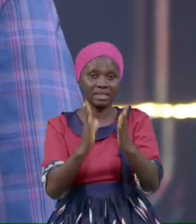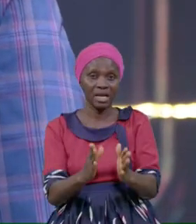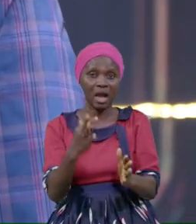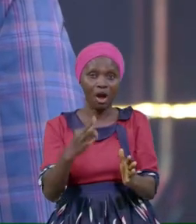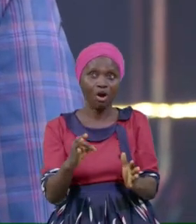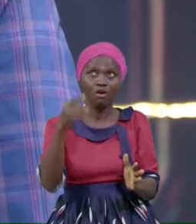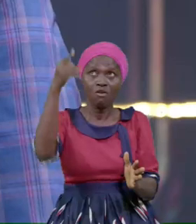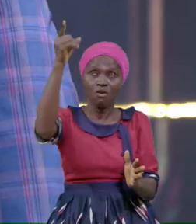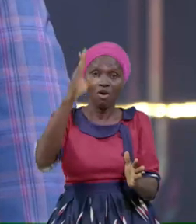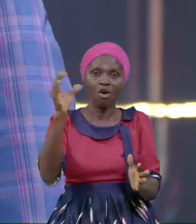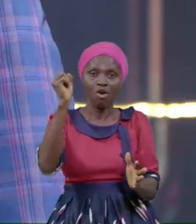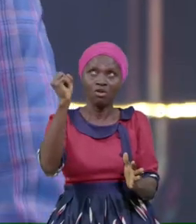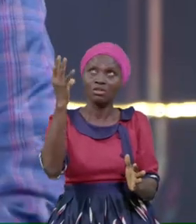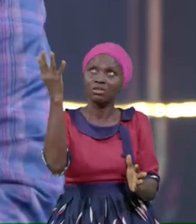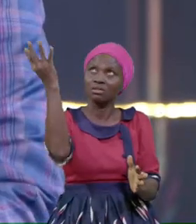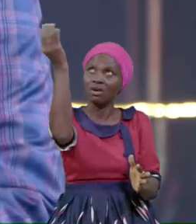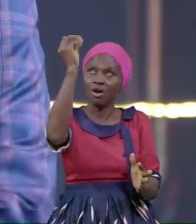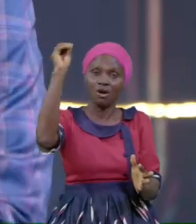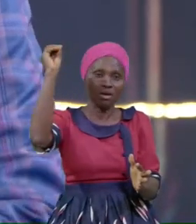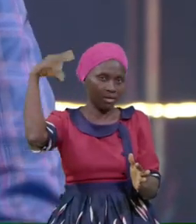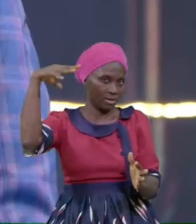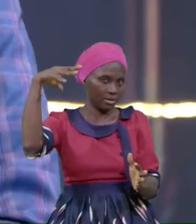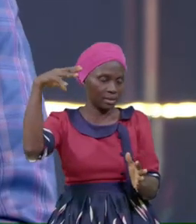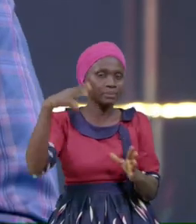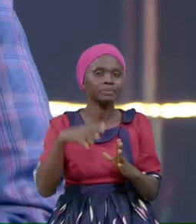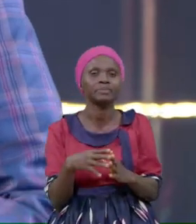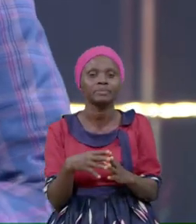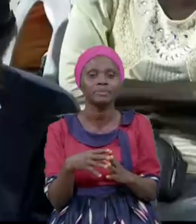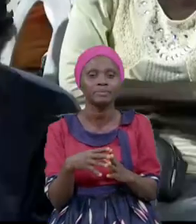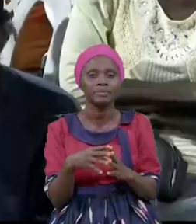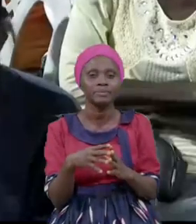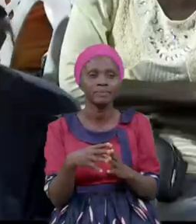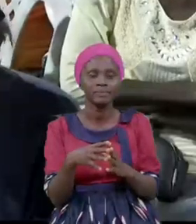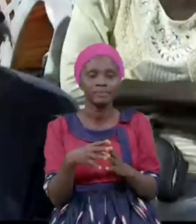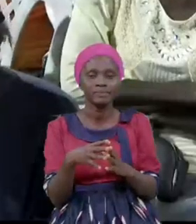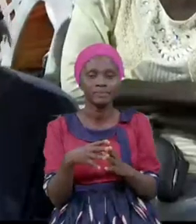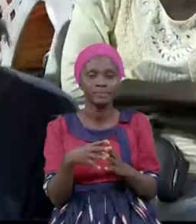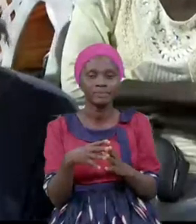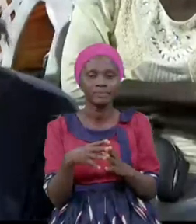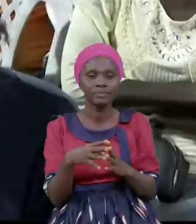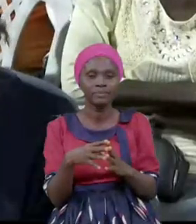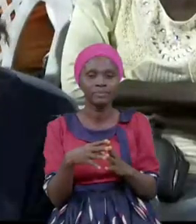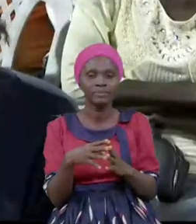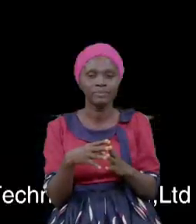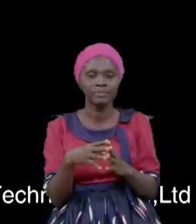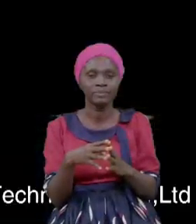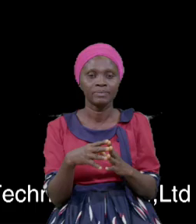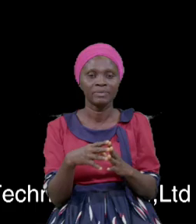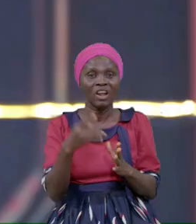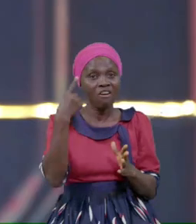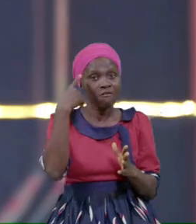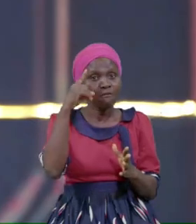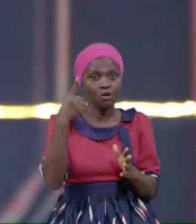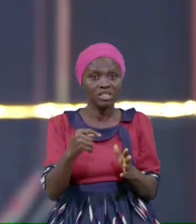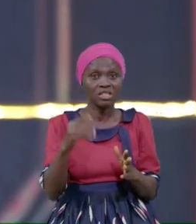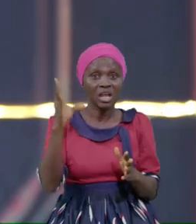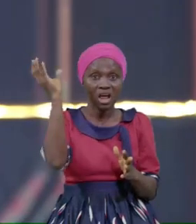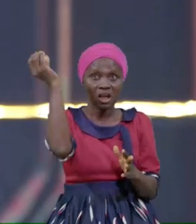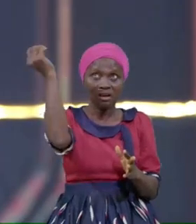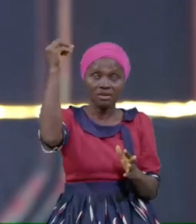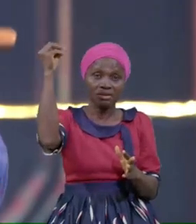chapter 2, reading from verse 11. for the grace of God